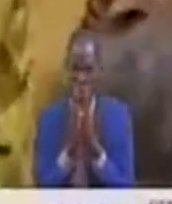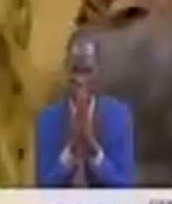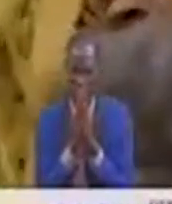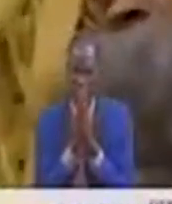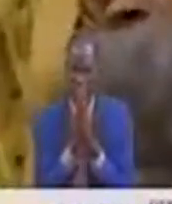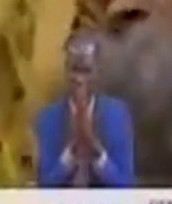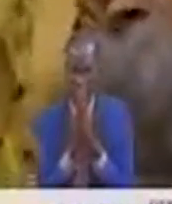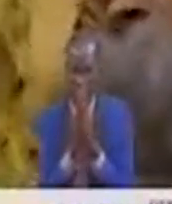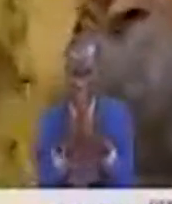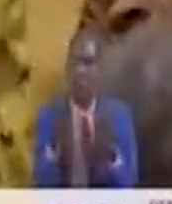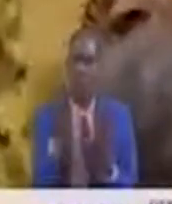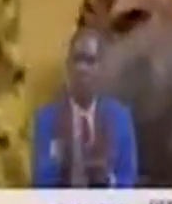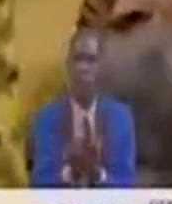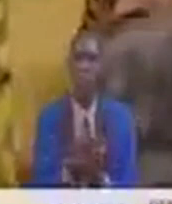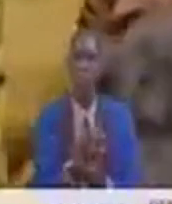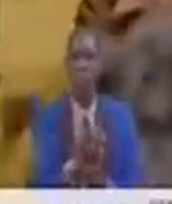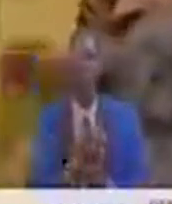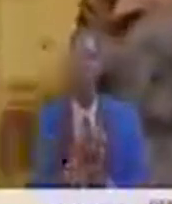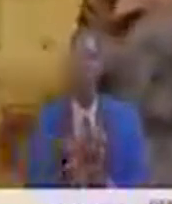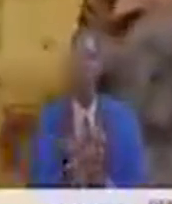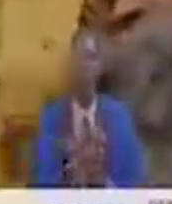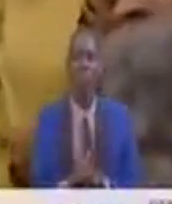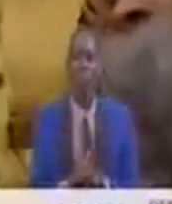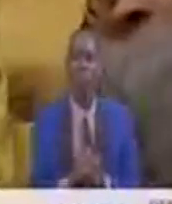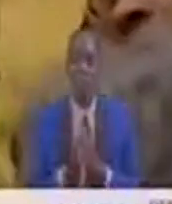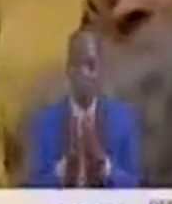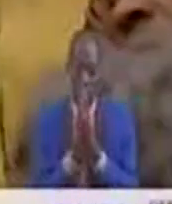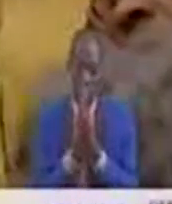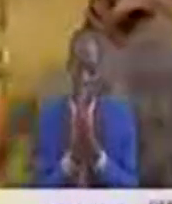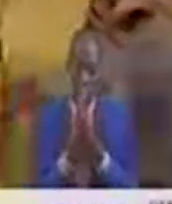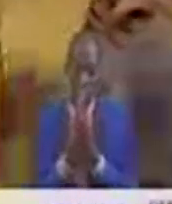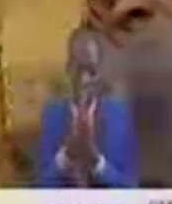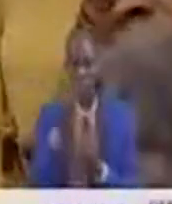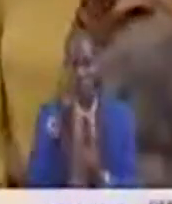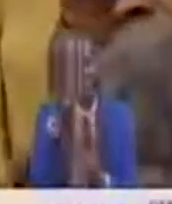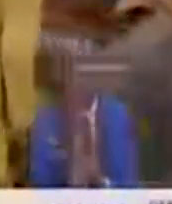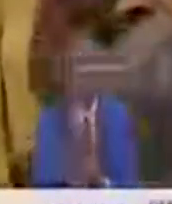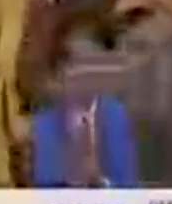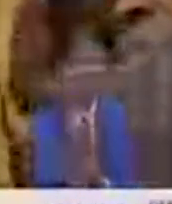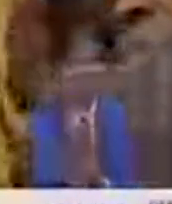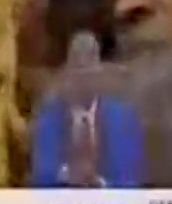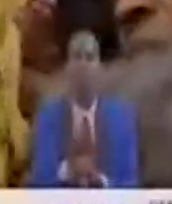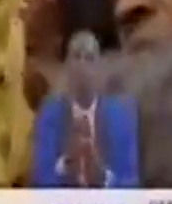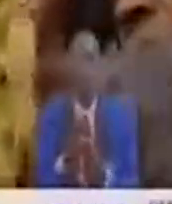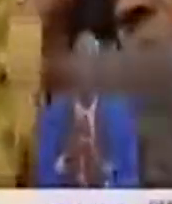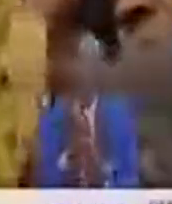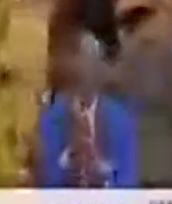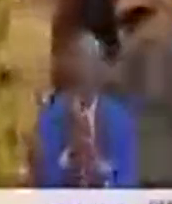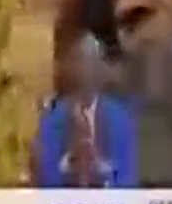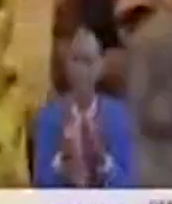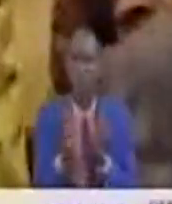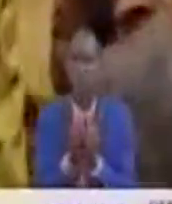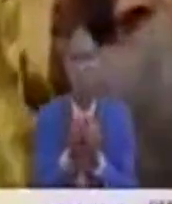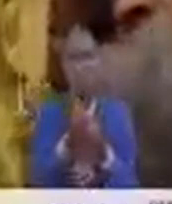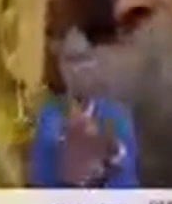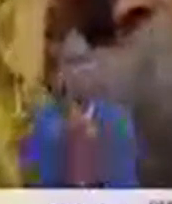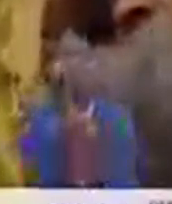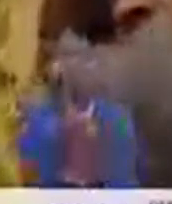without ceasing. Pray with faith. Pray with expectation